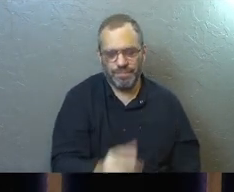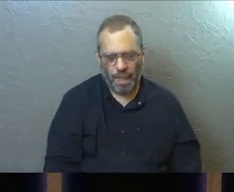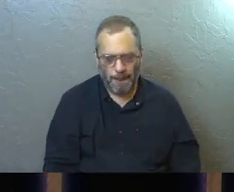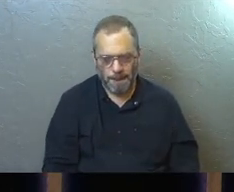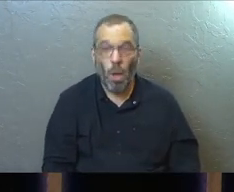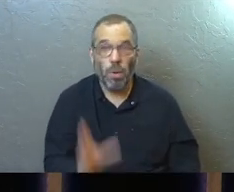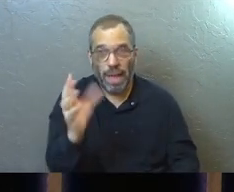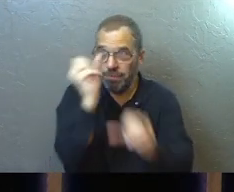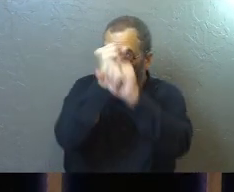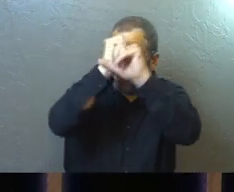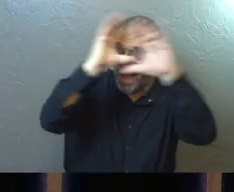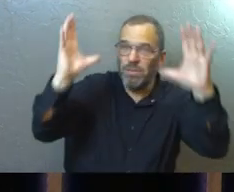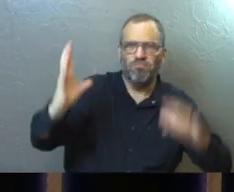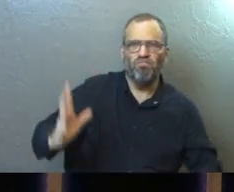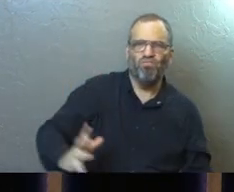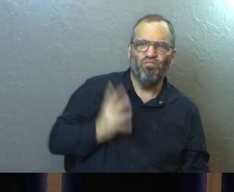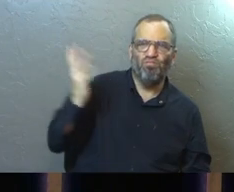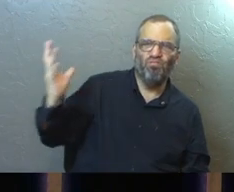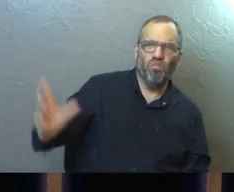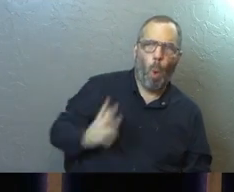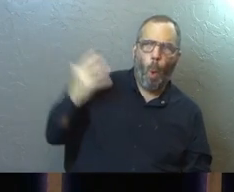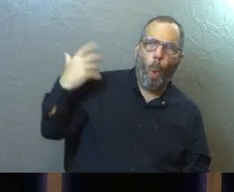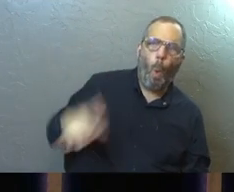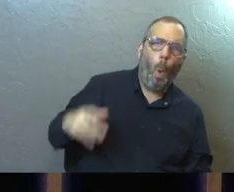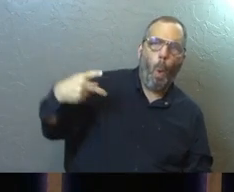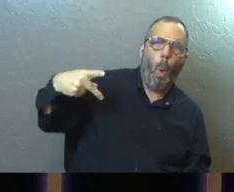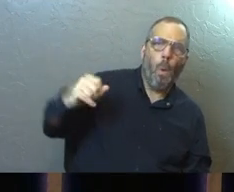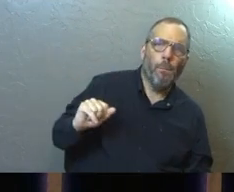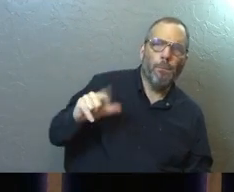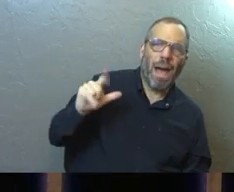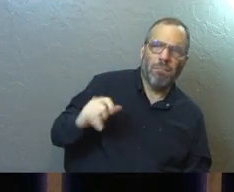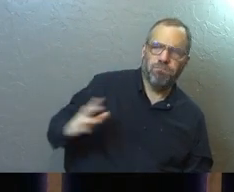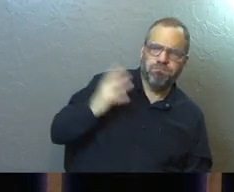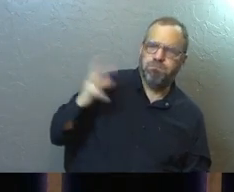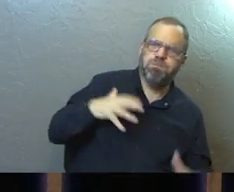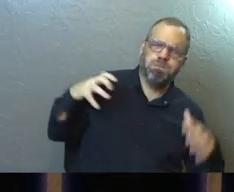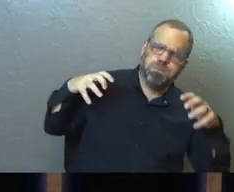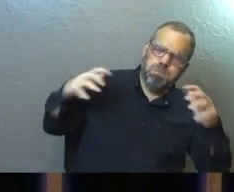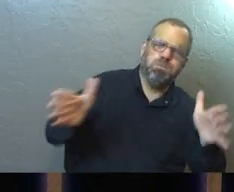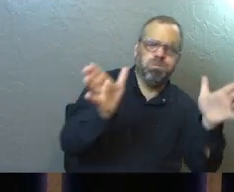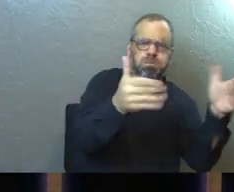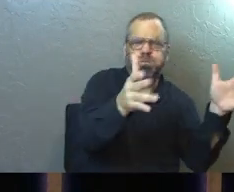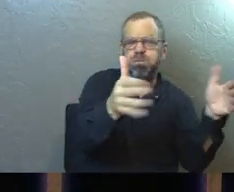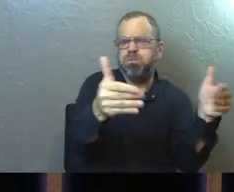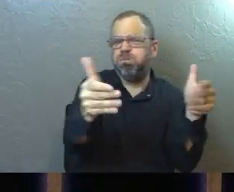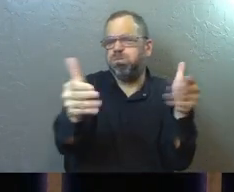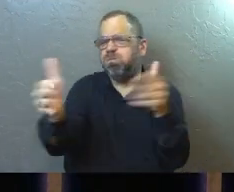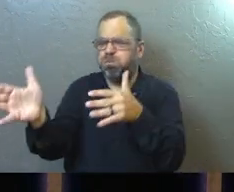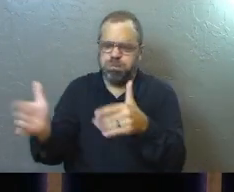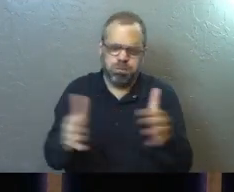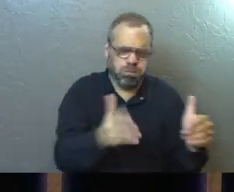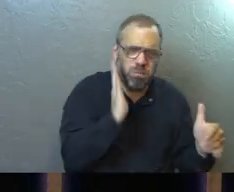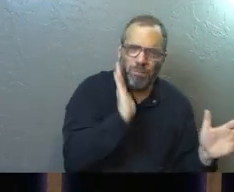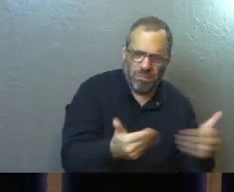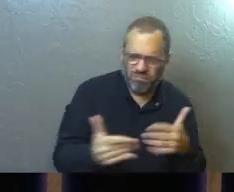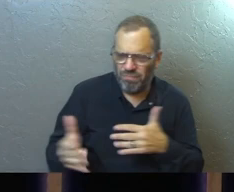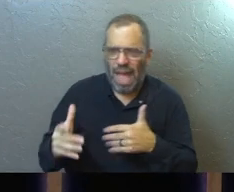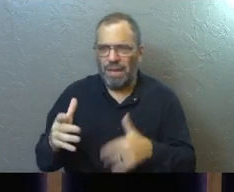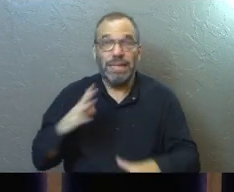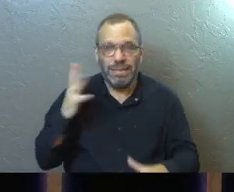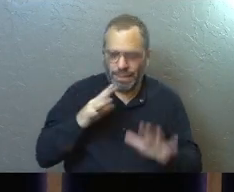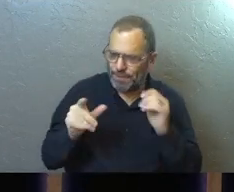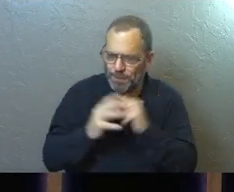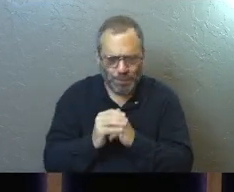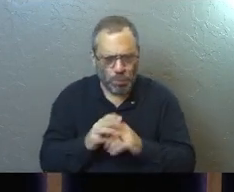I want you to imagine there's a palace, great palace, innumerable rooms. And let's say in this